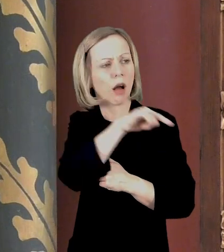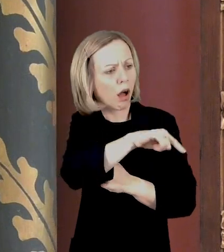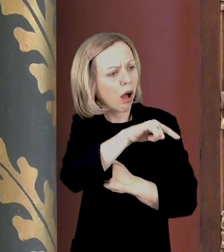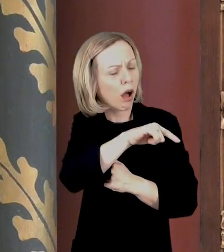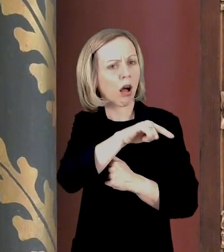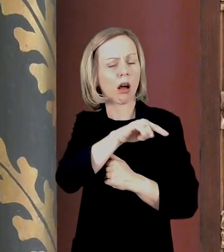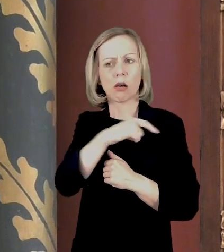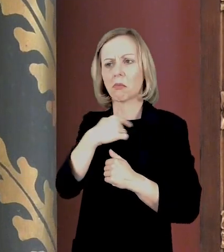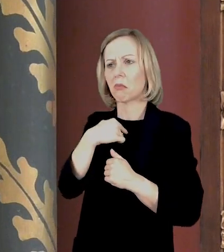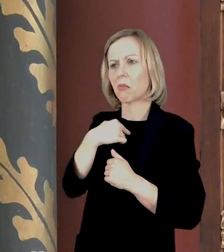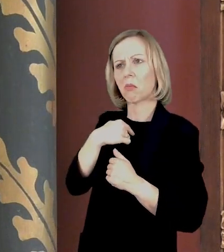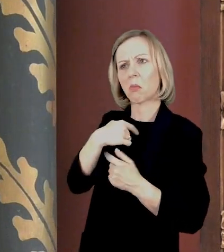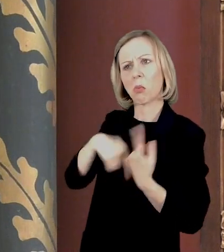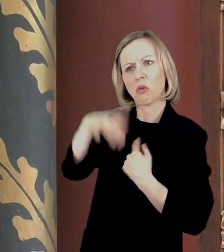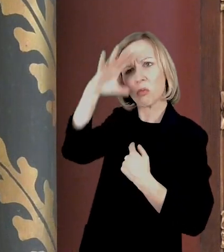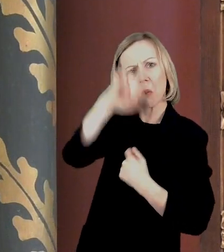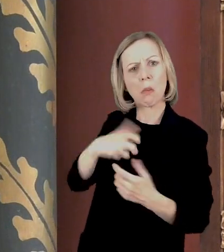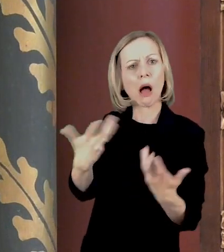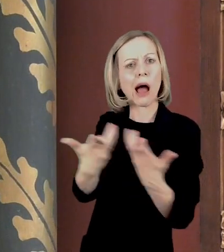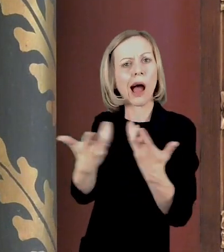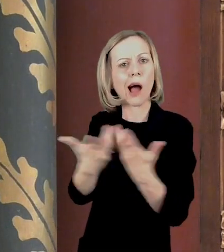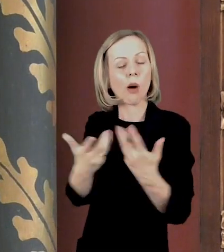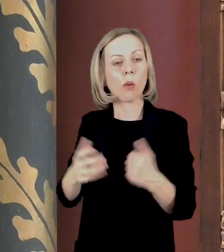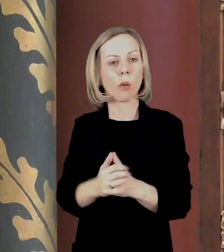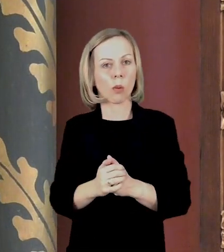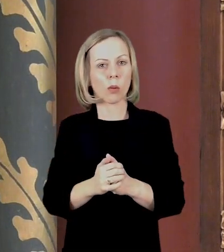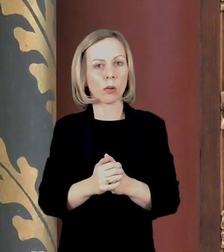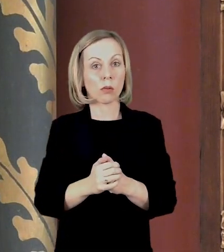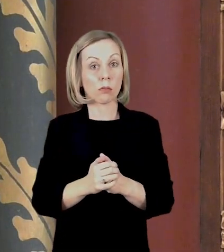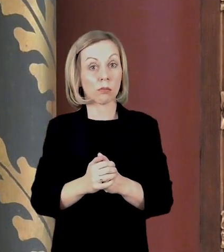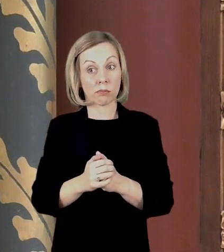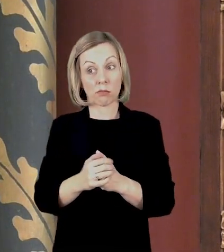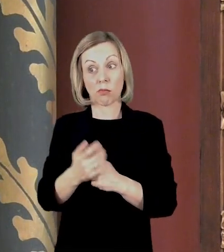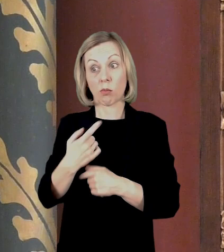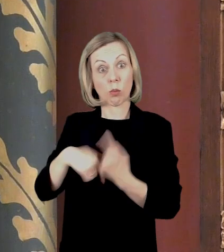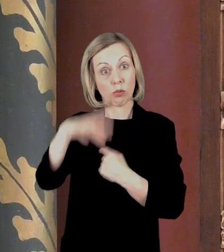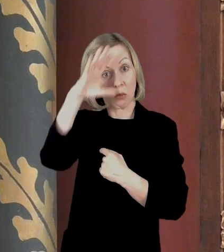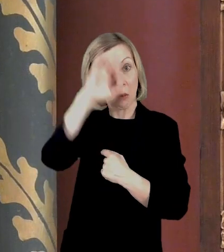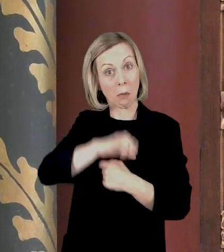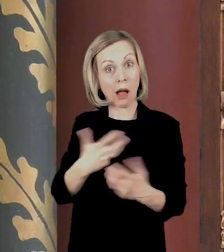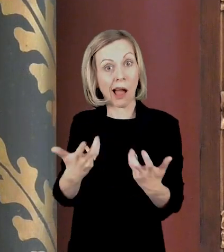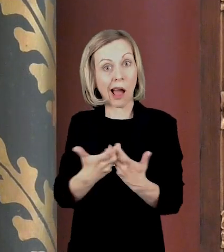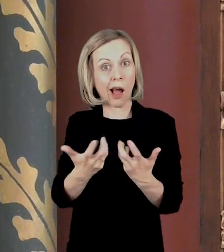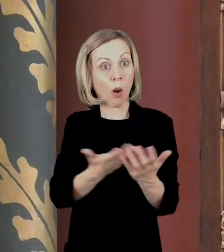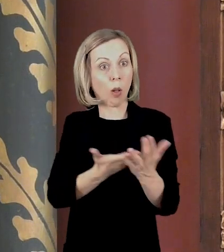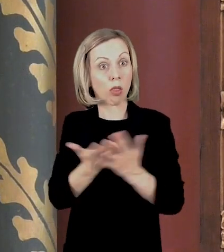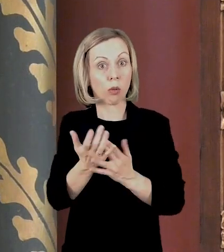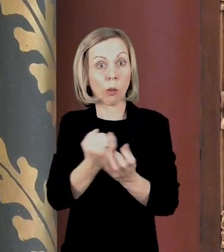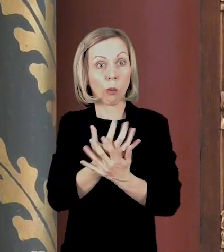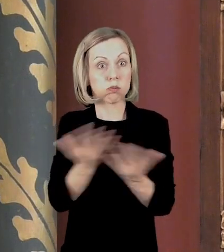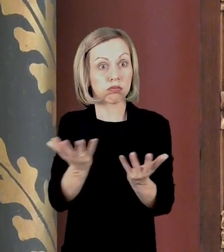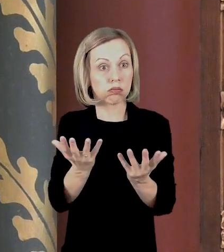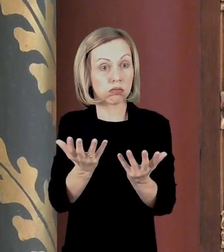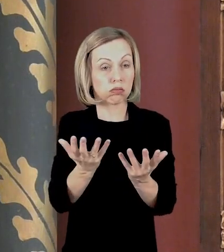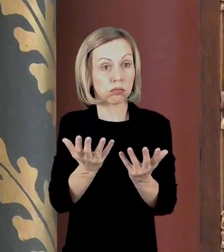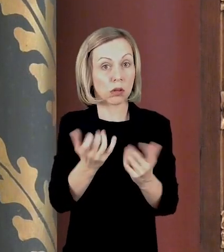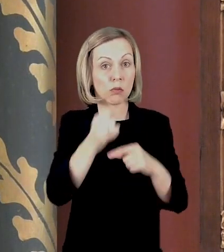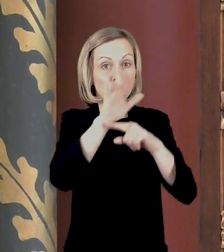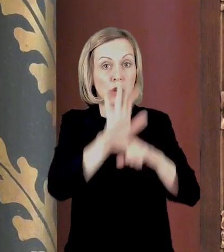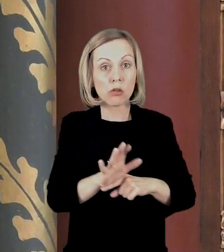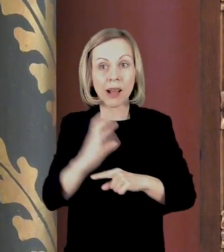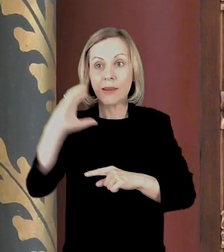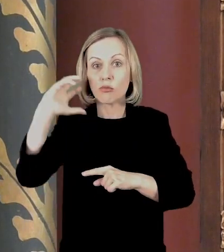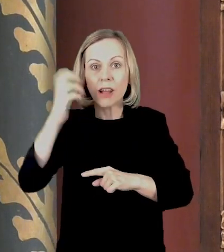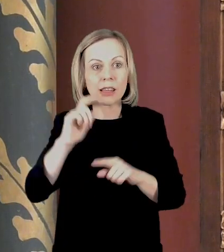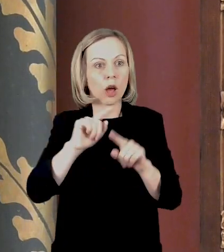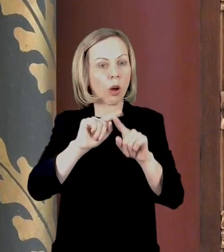Our remembering this week has been helped, prompted by an avalanche of programs on television and radio, charting events over